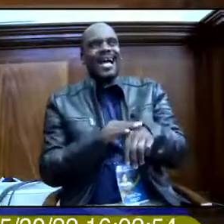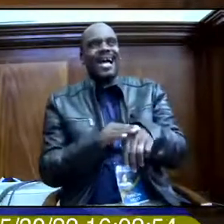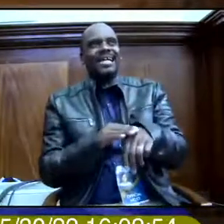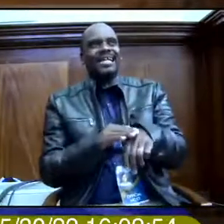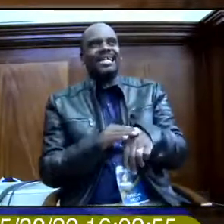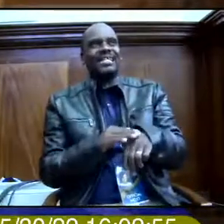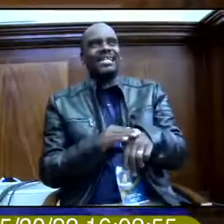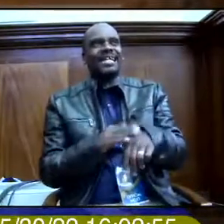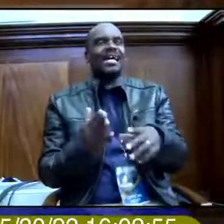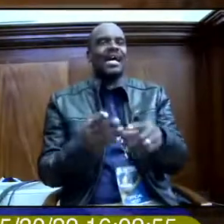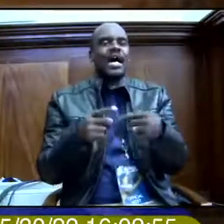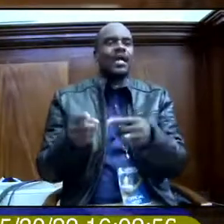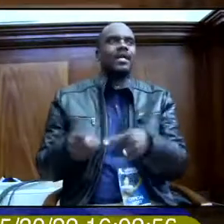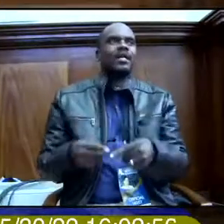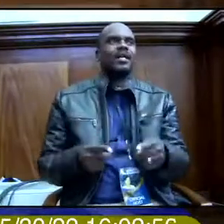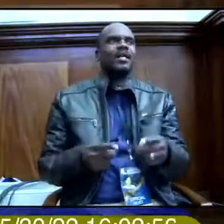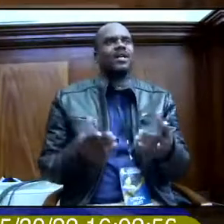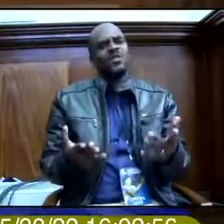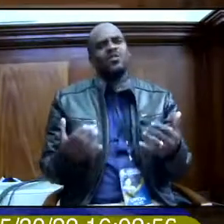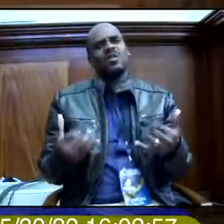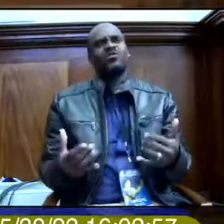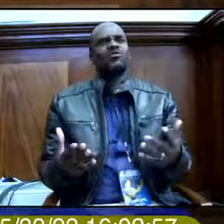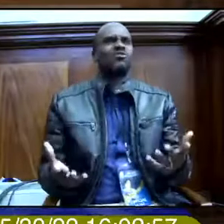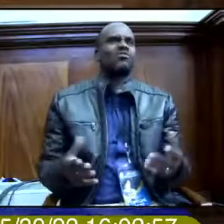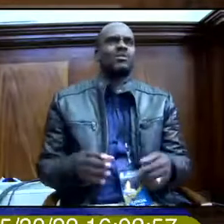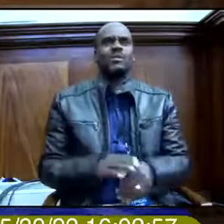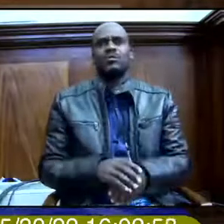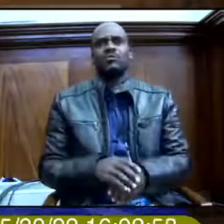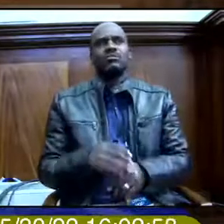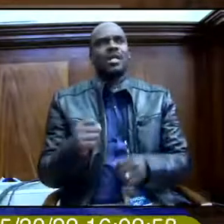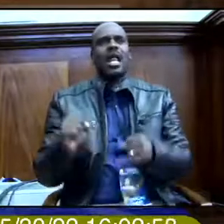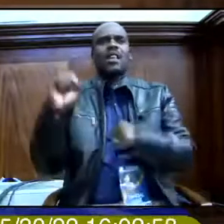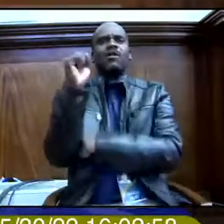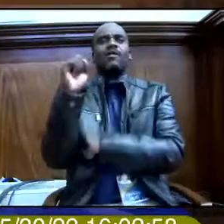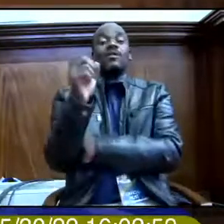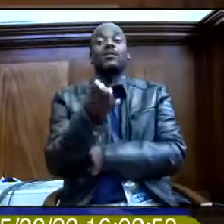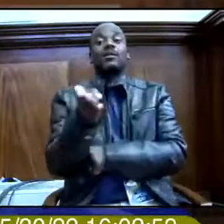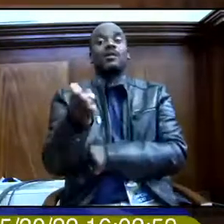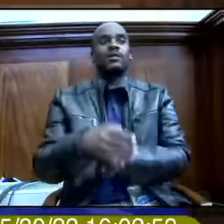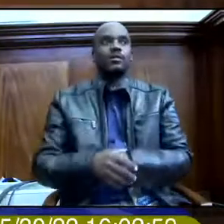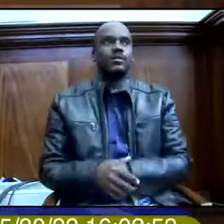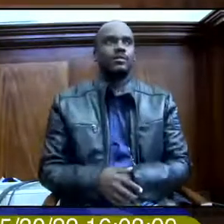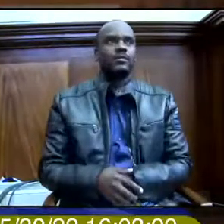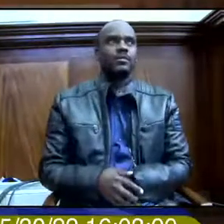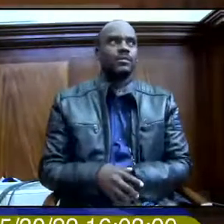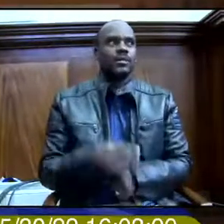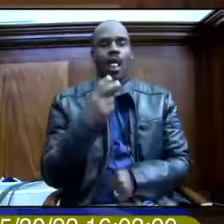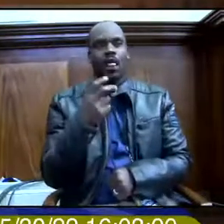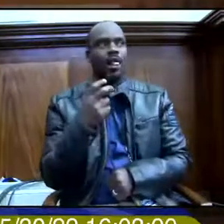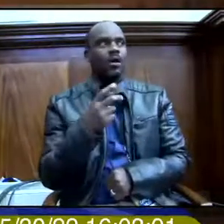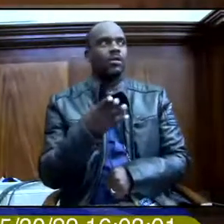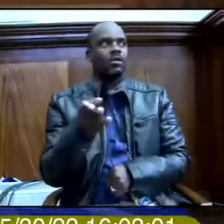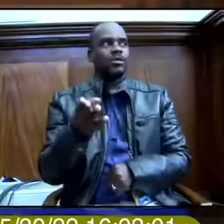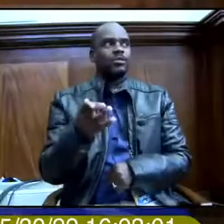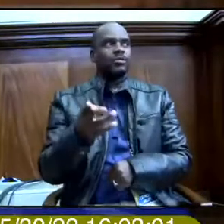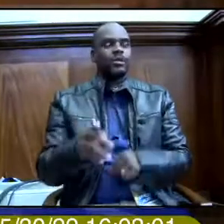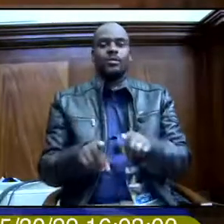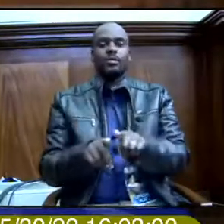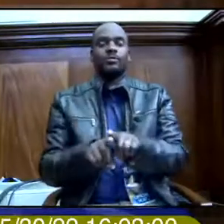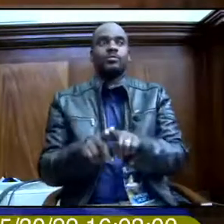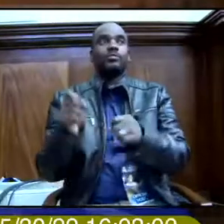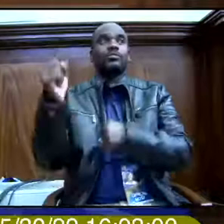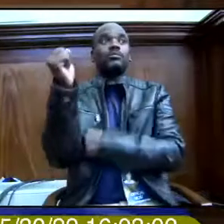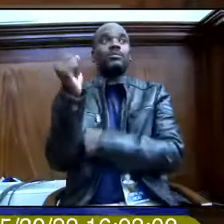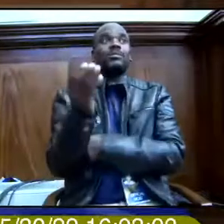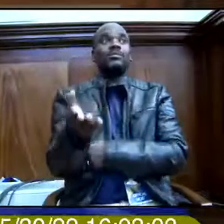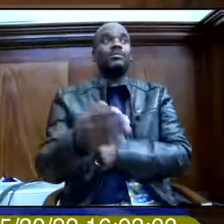means you know consolidates this other team and other officials so that is what you're exposing to that is what you're exposed to those are the issues